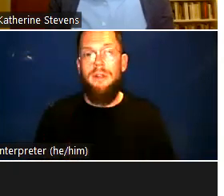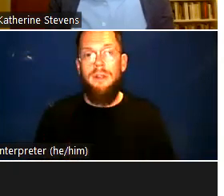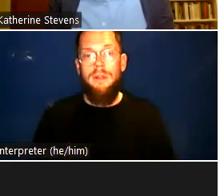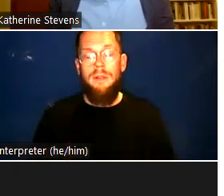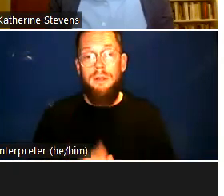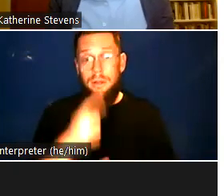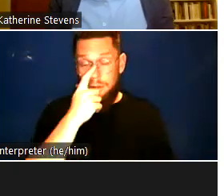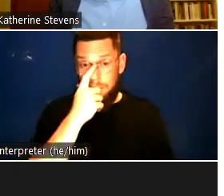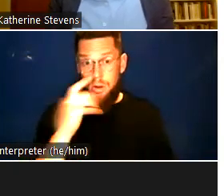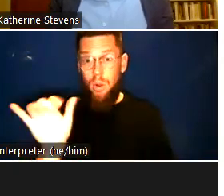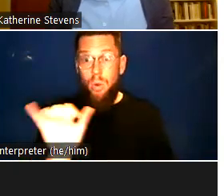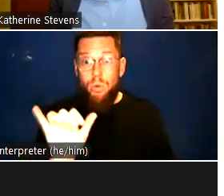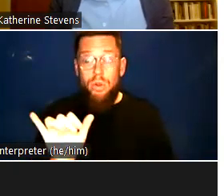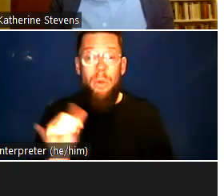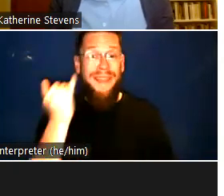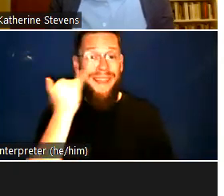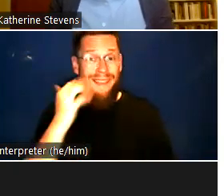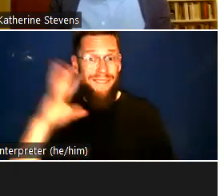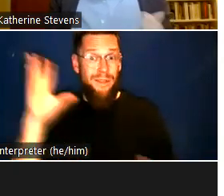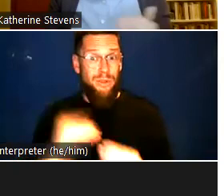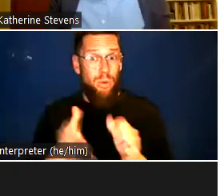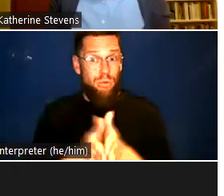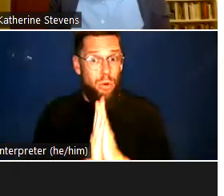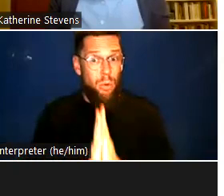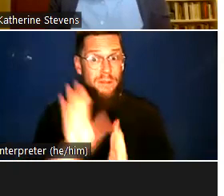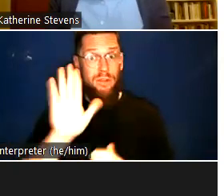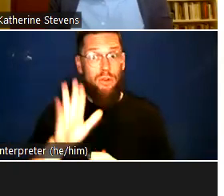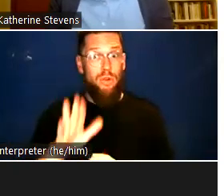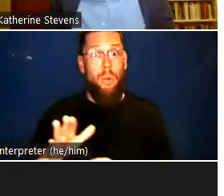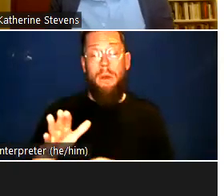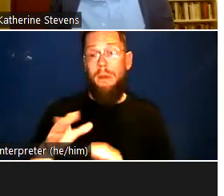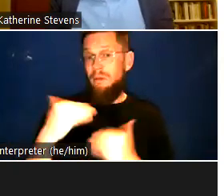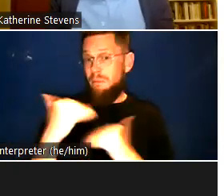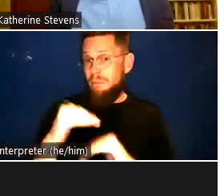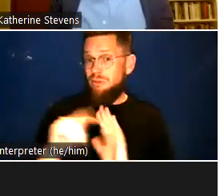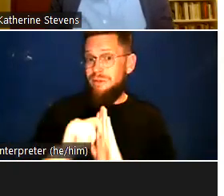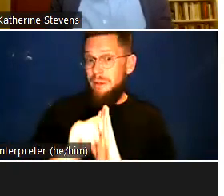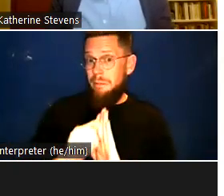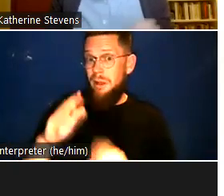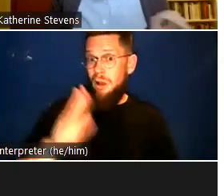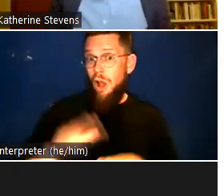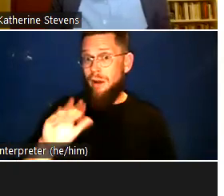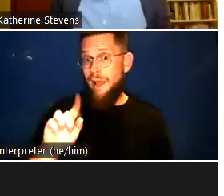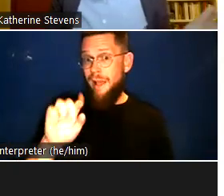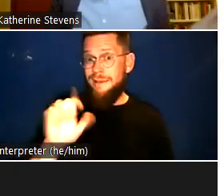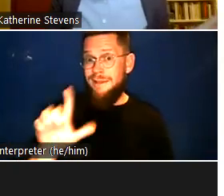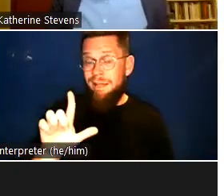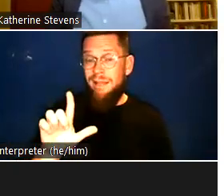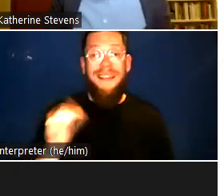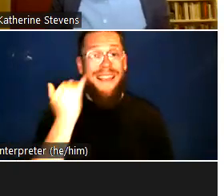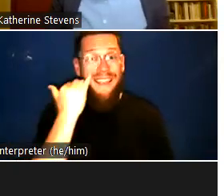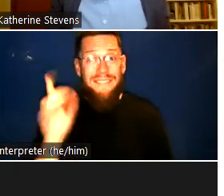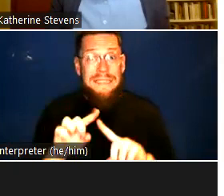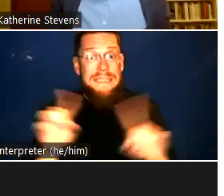And also, if the total request on your completed budget template in Excel is different from that amount that